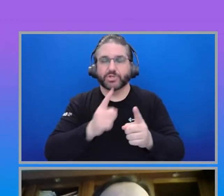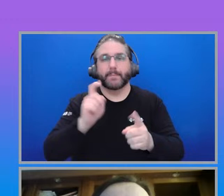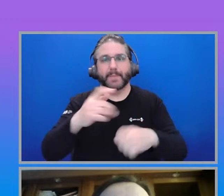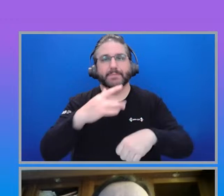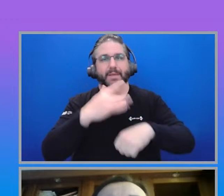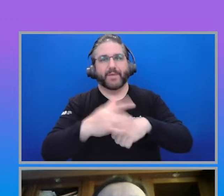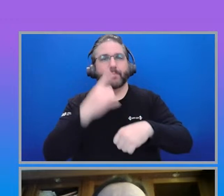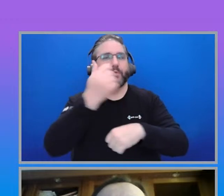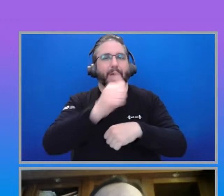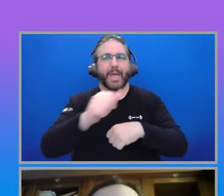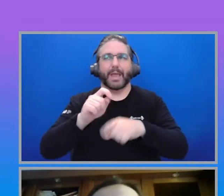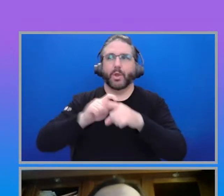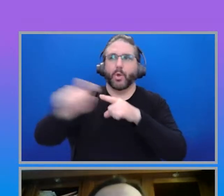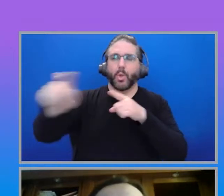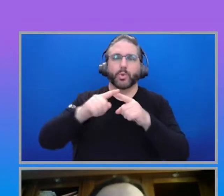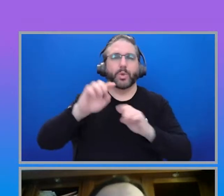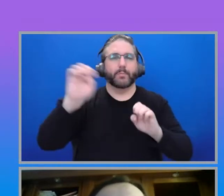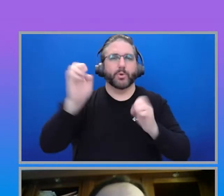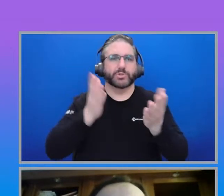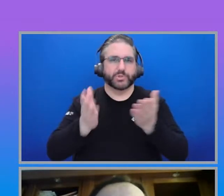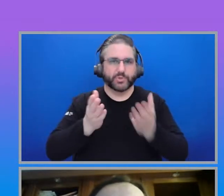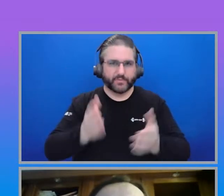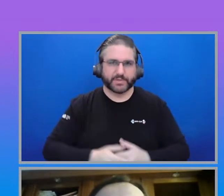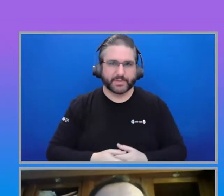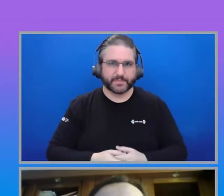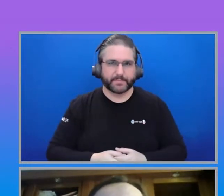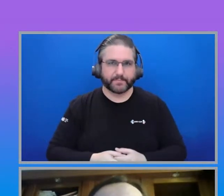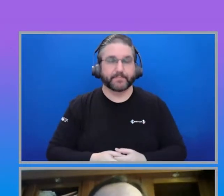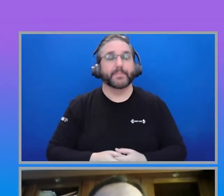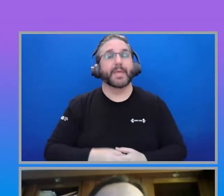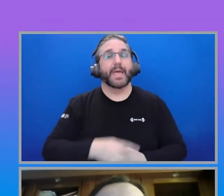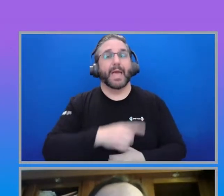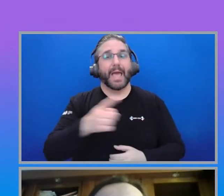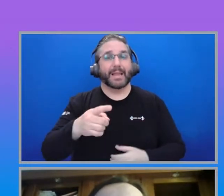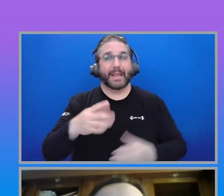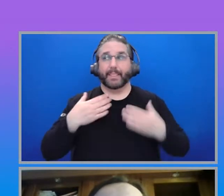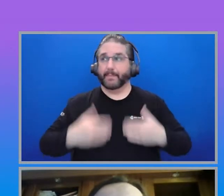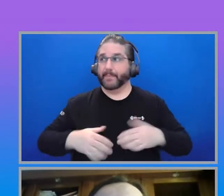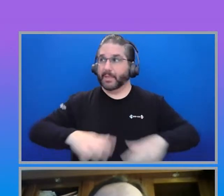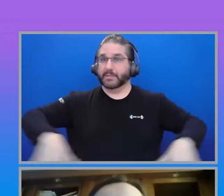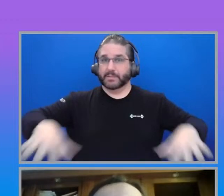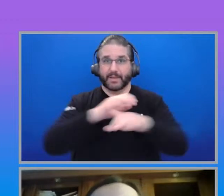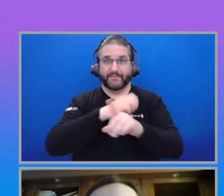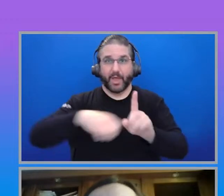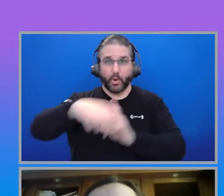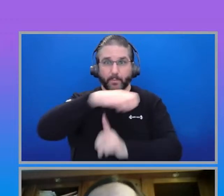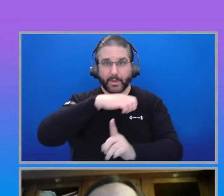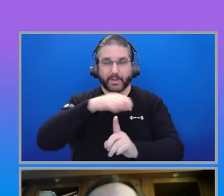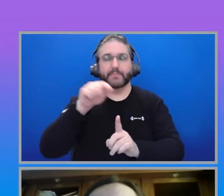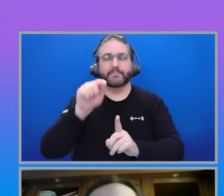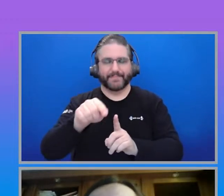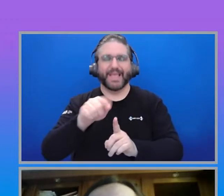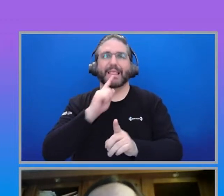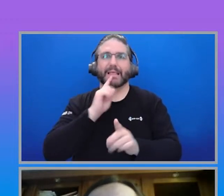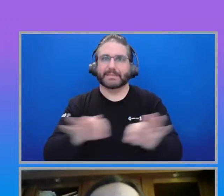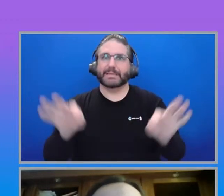communications. Finally, in the scope, the built environment is a key element,